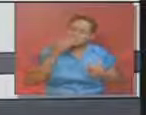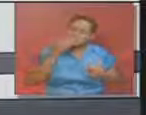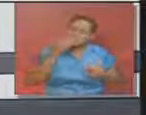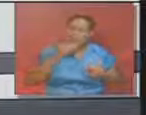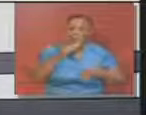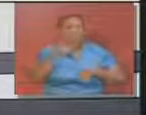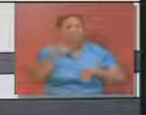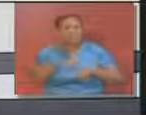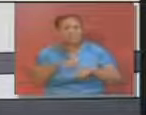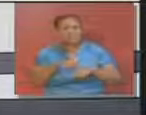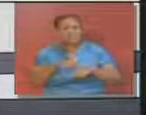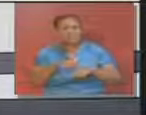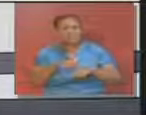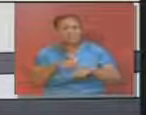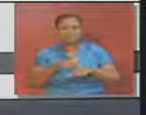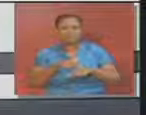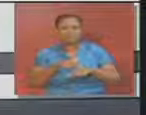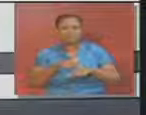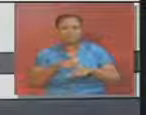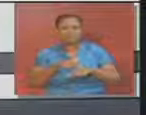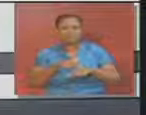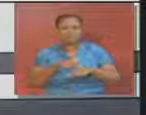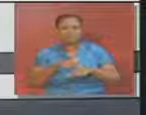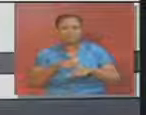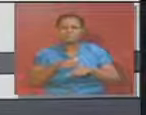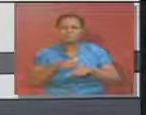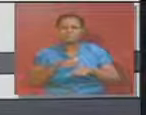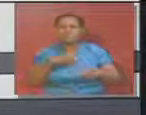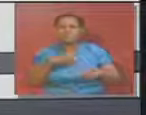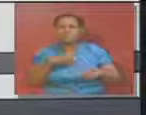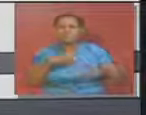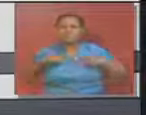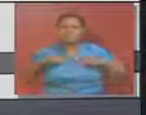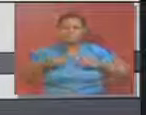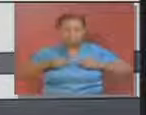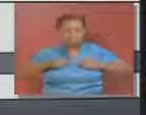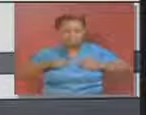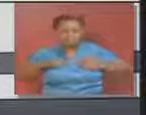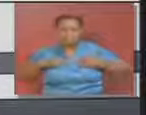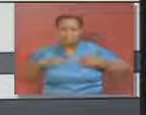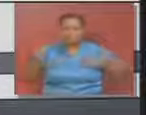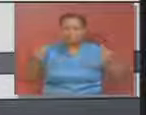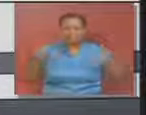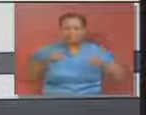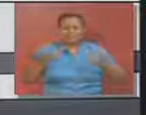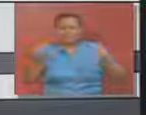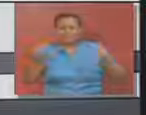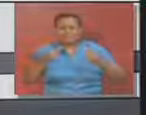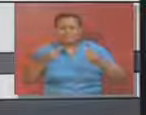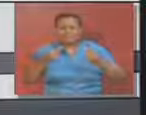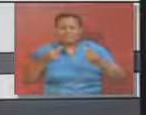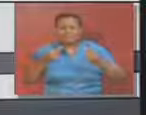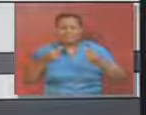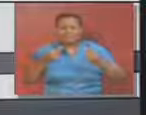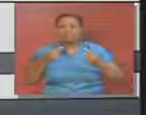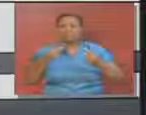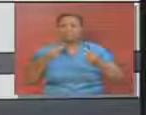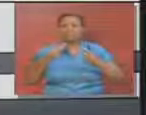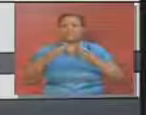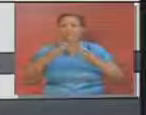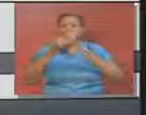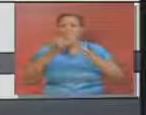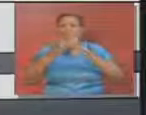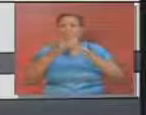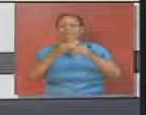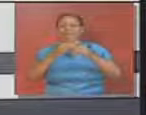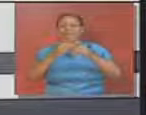and some people are actually disabled to the point where they can't function properly. And this is termed the long COVID infection.